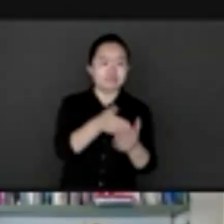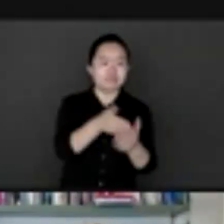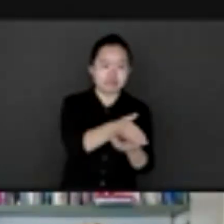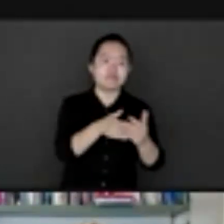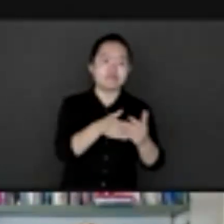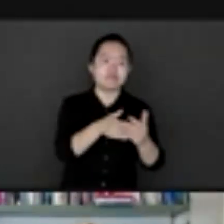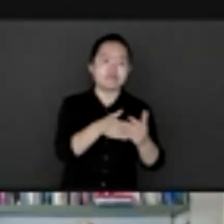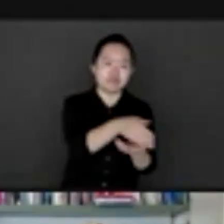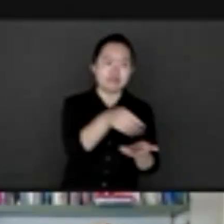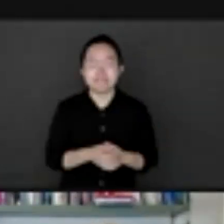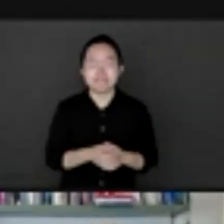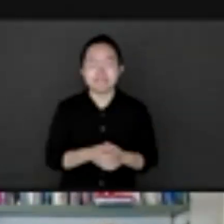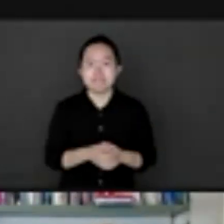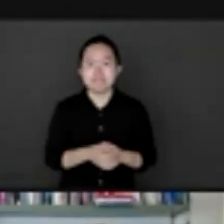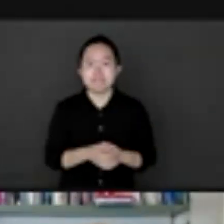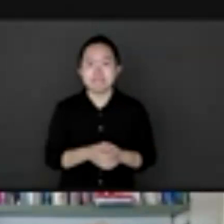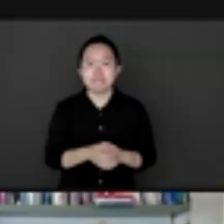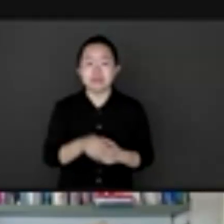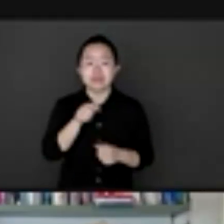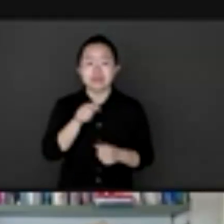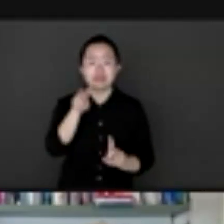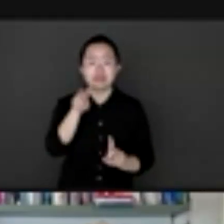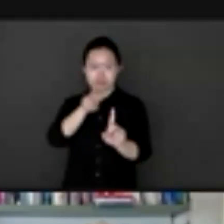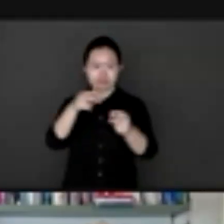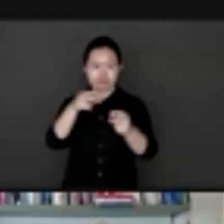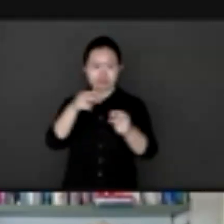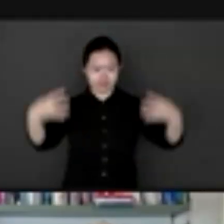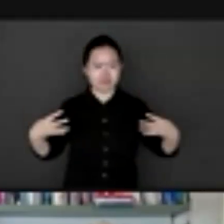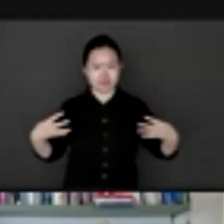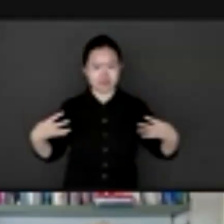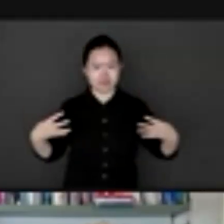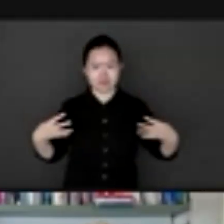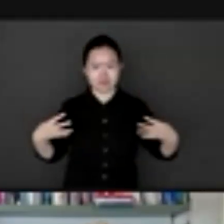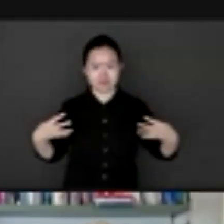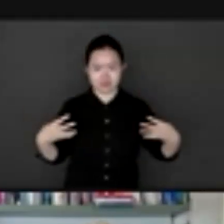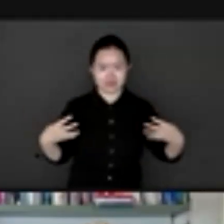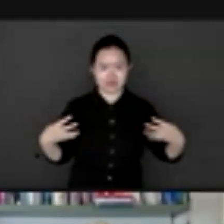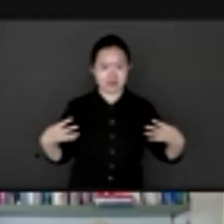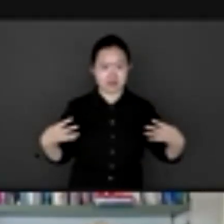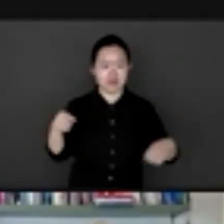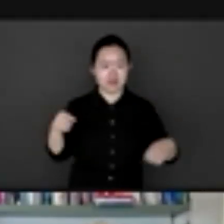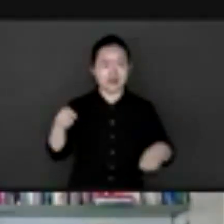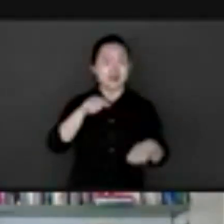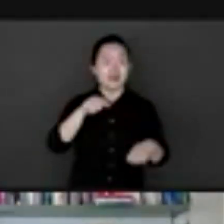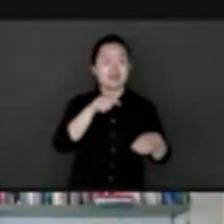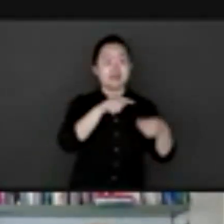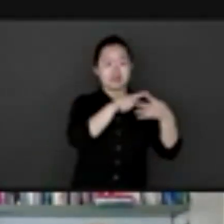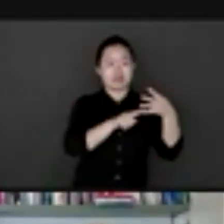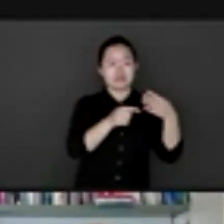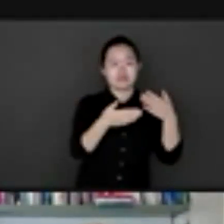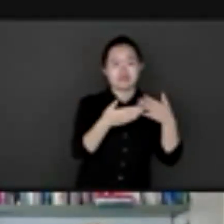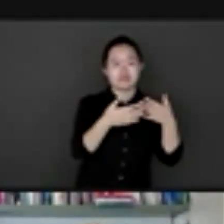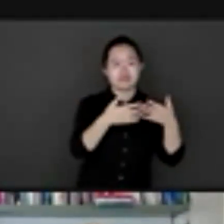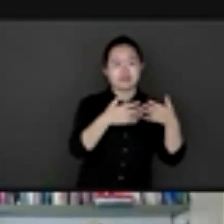million pages. On the right, there is a list of the, speaking of the yearly